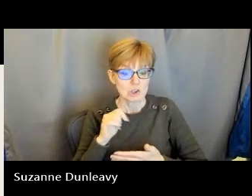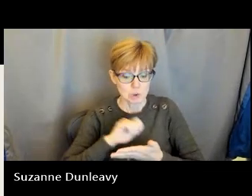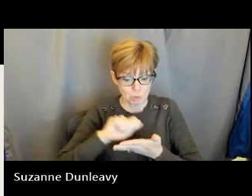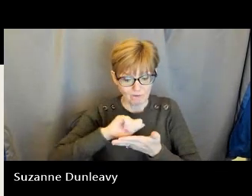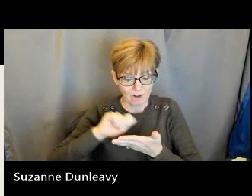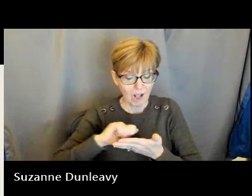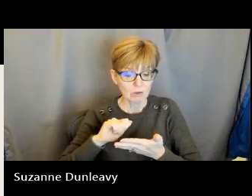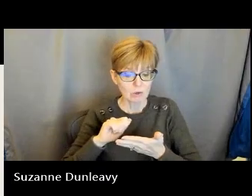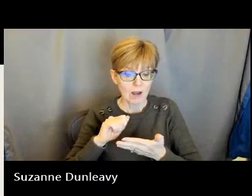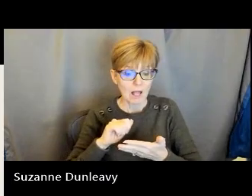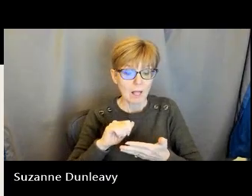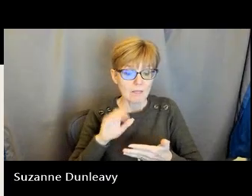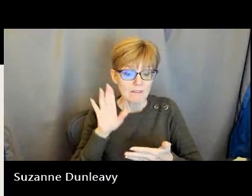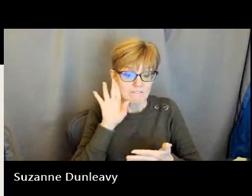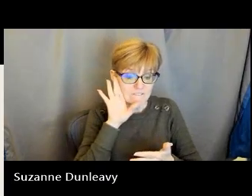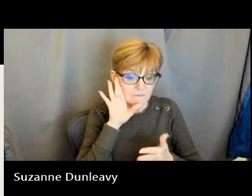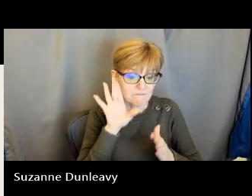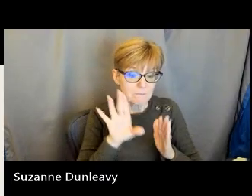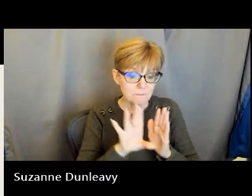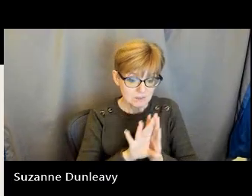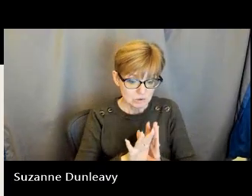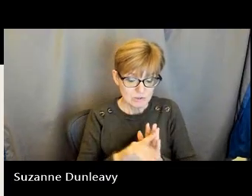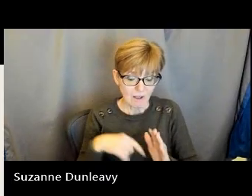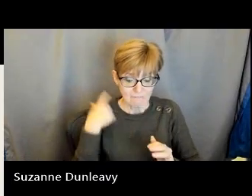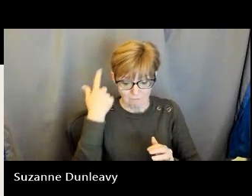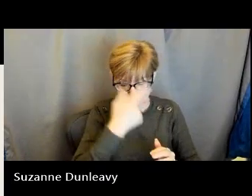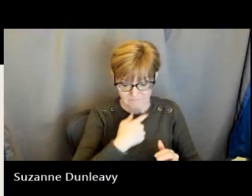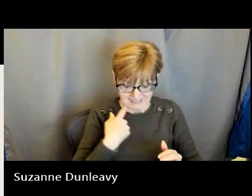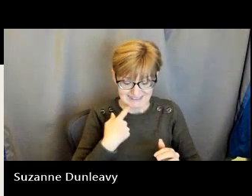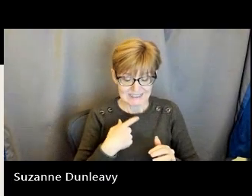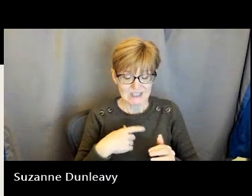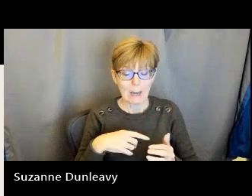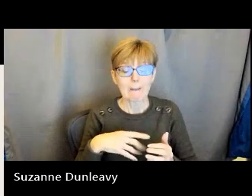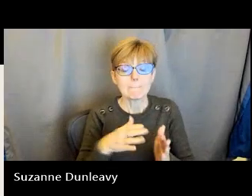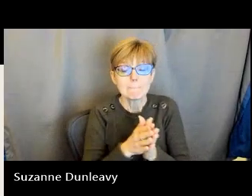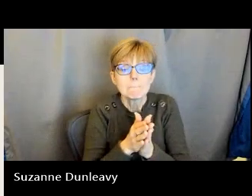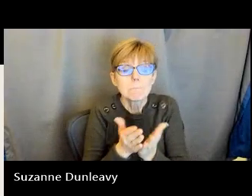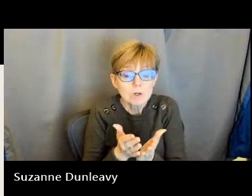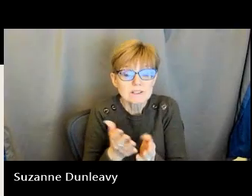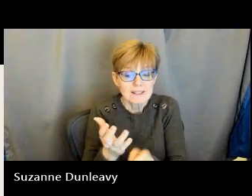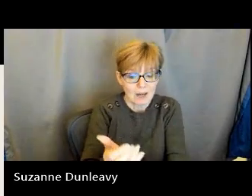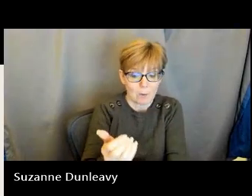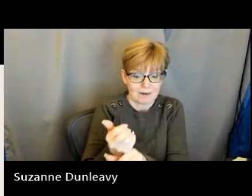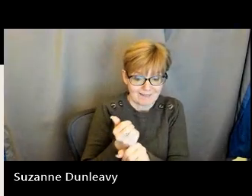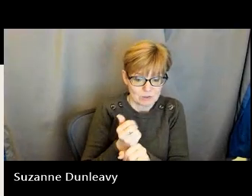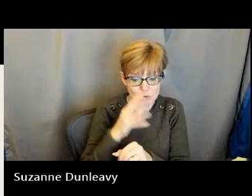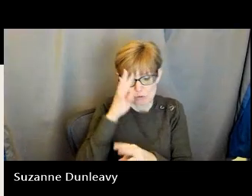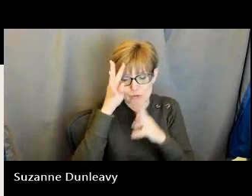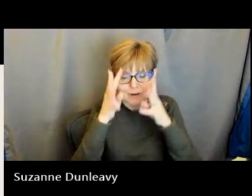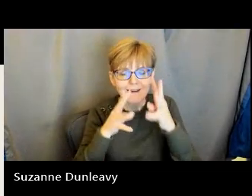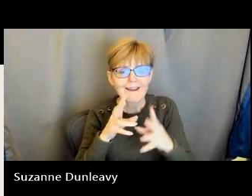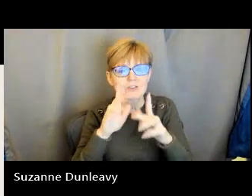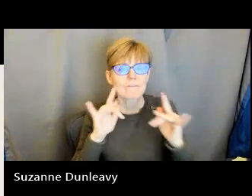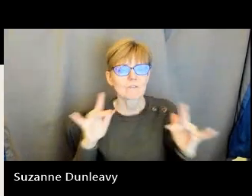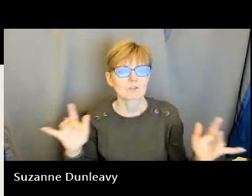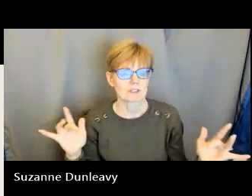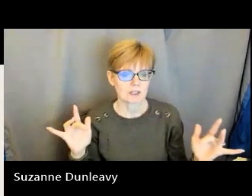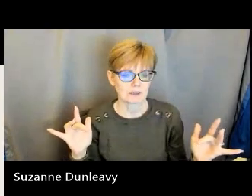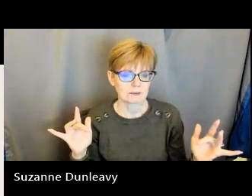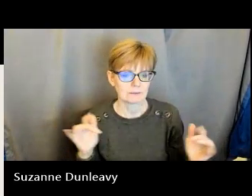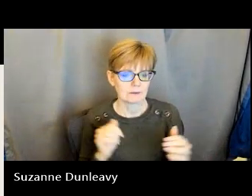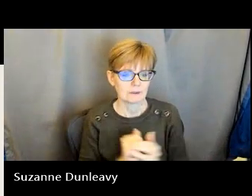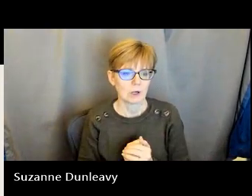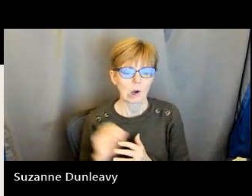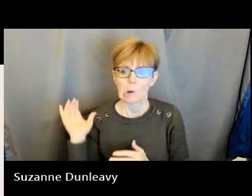books I would get from school with crayons to create diversity. We would travel like an hour outside of our community to find the one